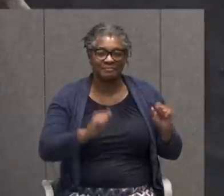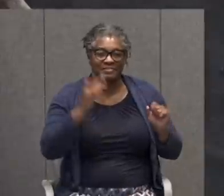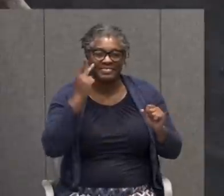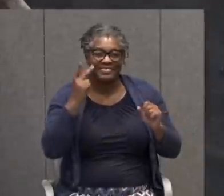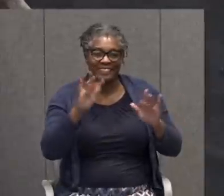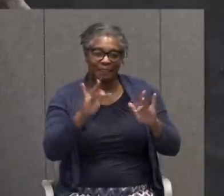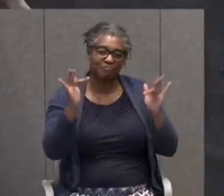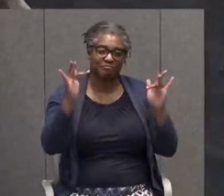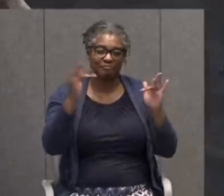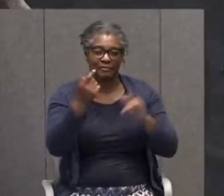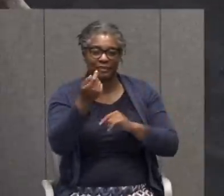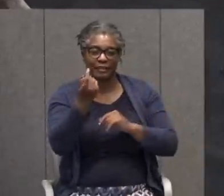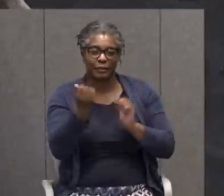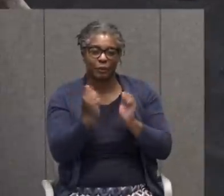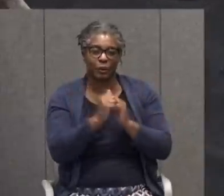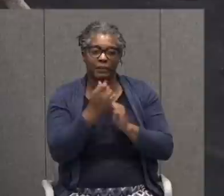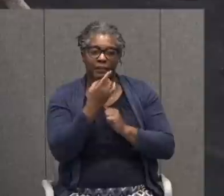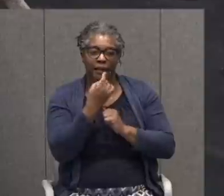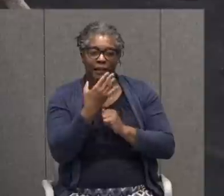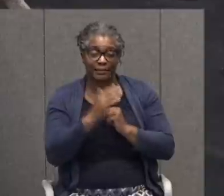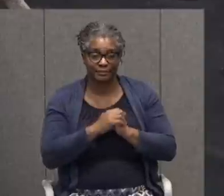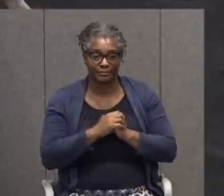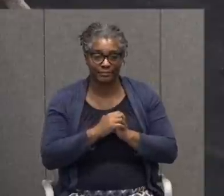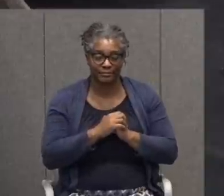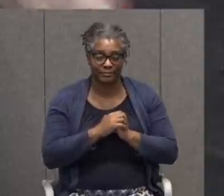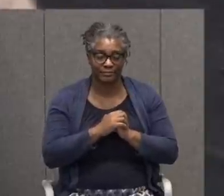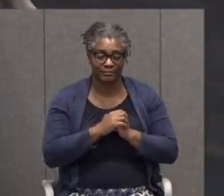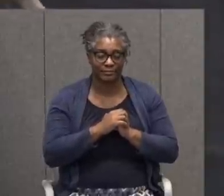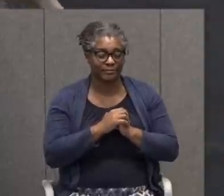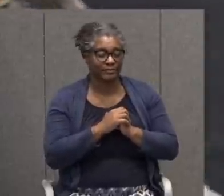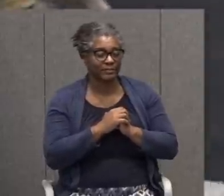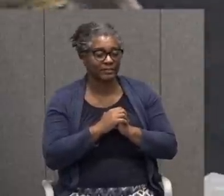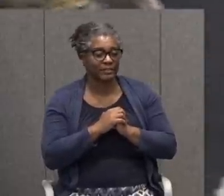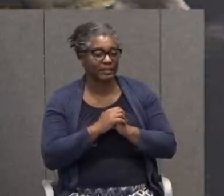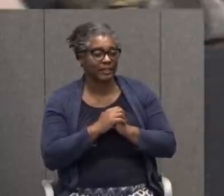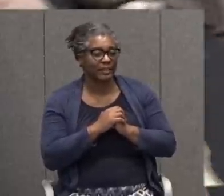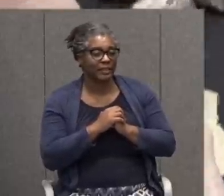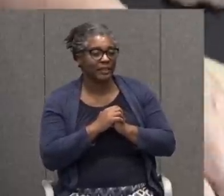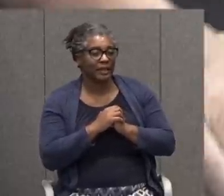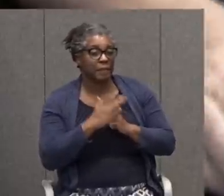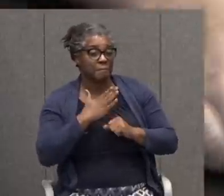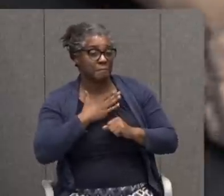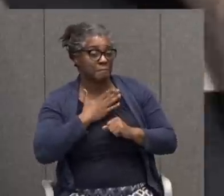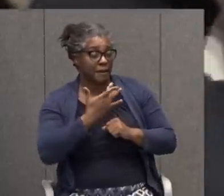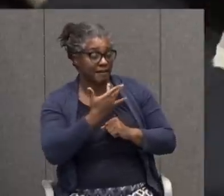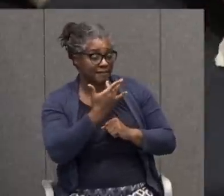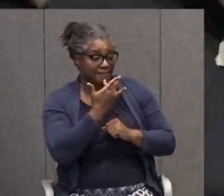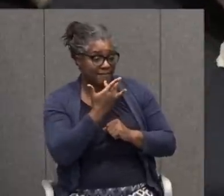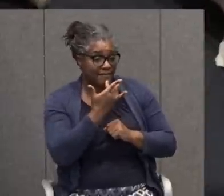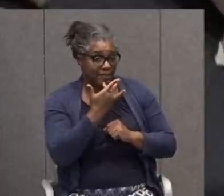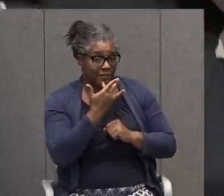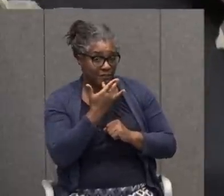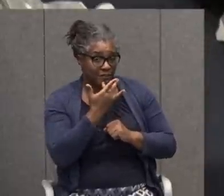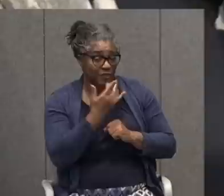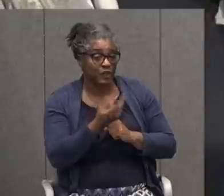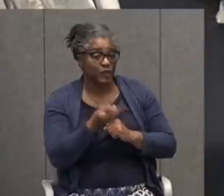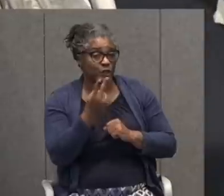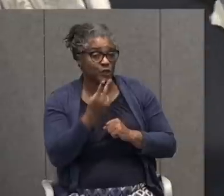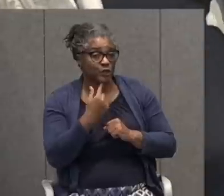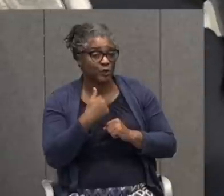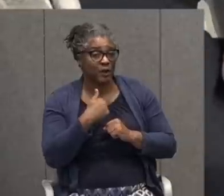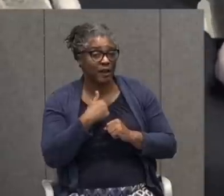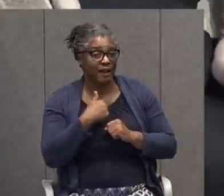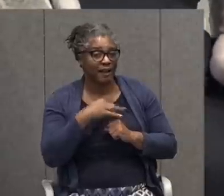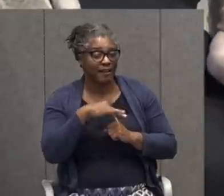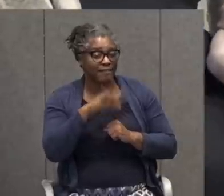the light. But my favorite fossils, though, are two that I found myself when I